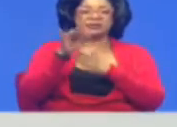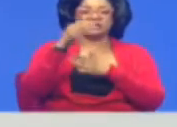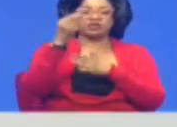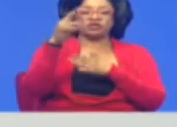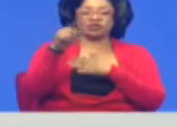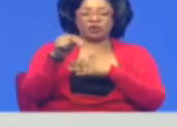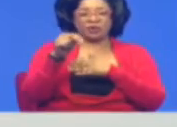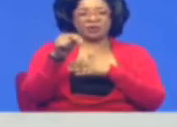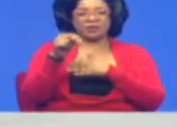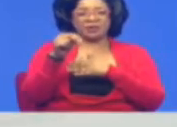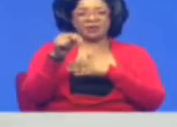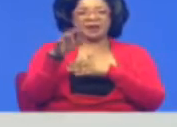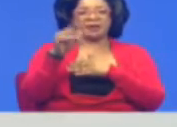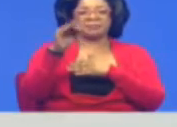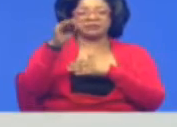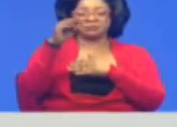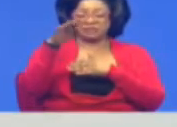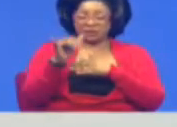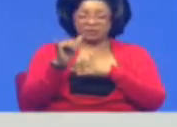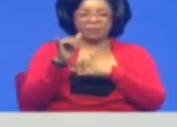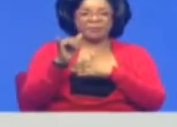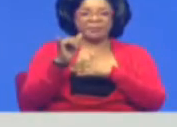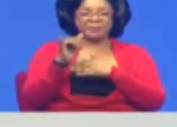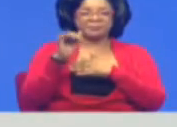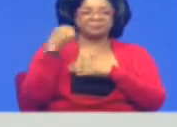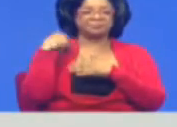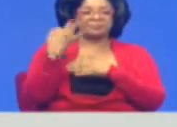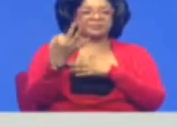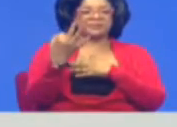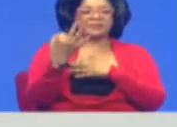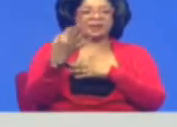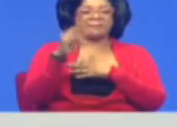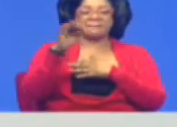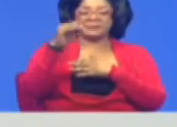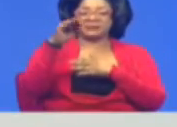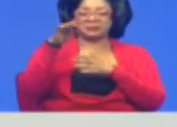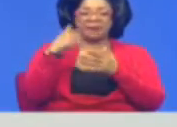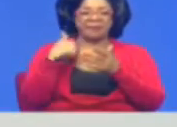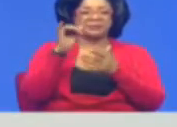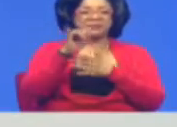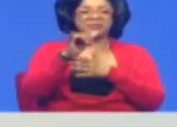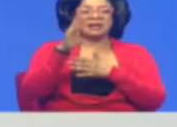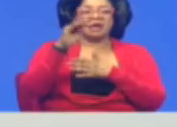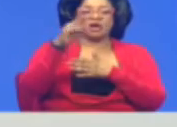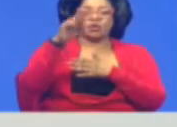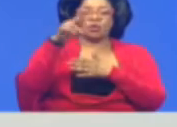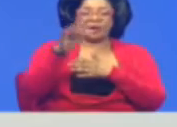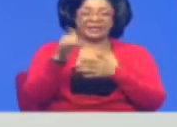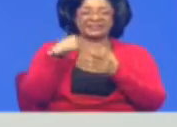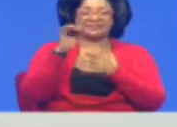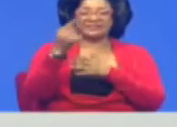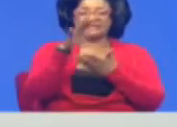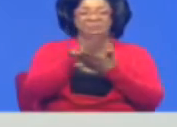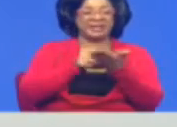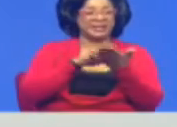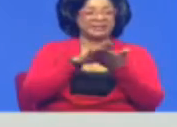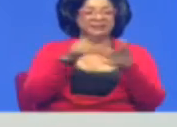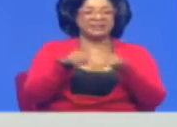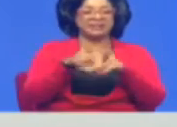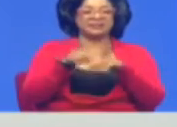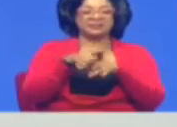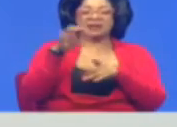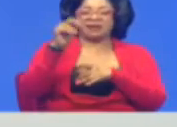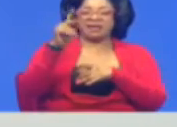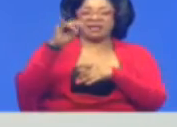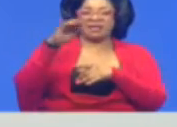in second and Victor Tello in third. Mercy Pwande beat Catherine Kariuki to first place as Mildred Akini took third